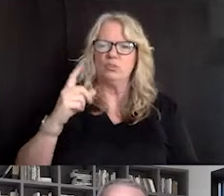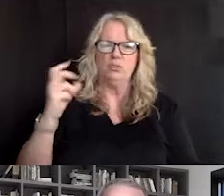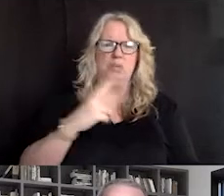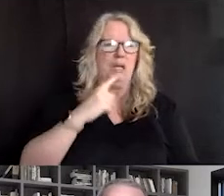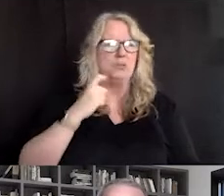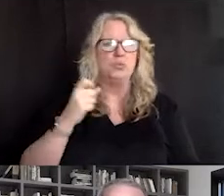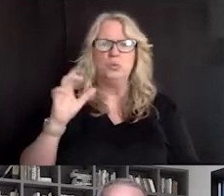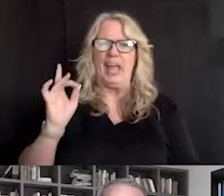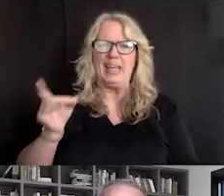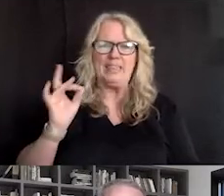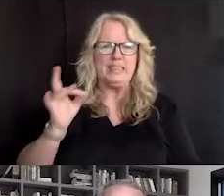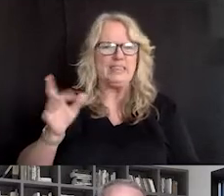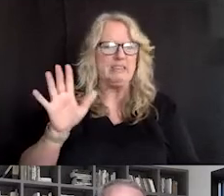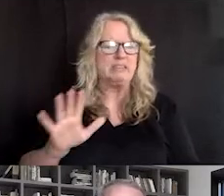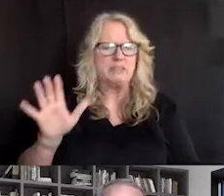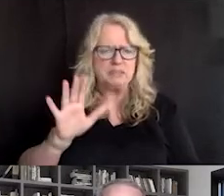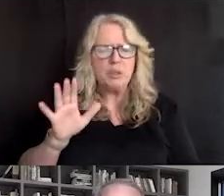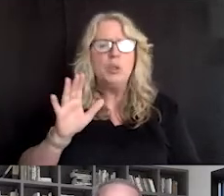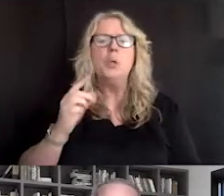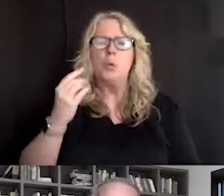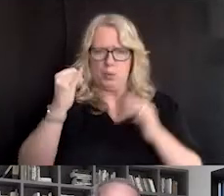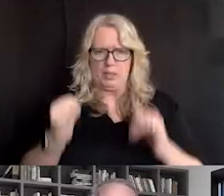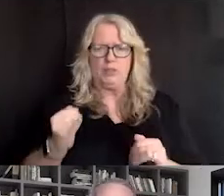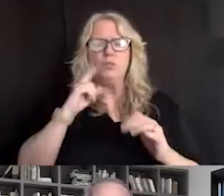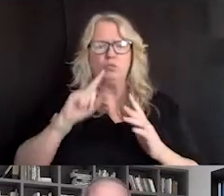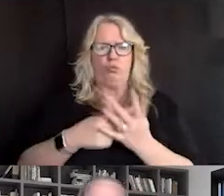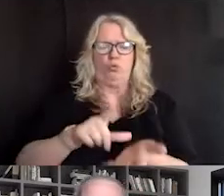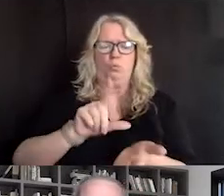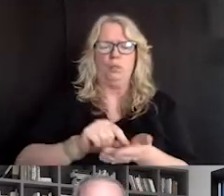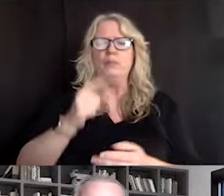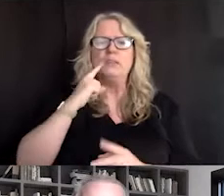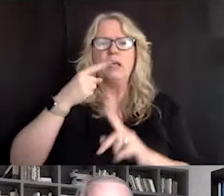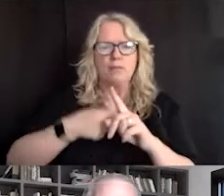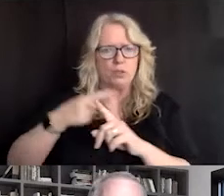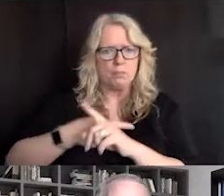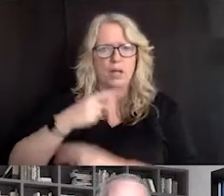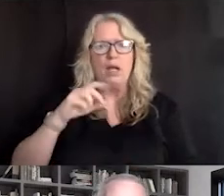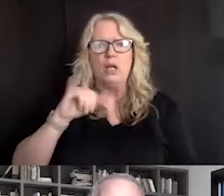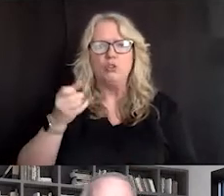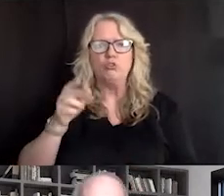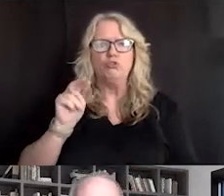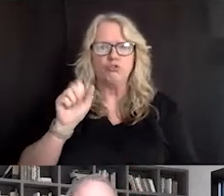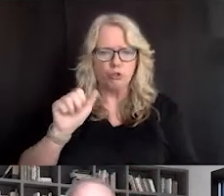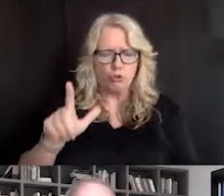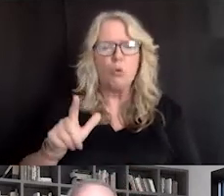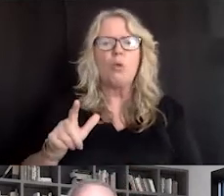80s, that an individual started to publish monthly a journal